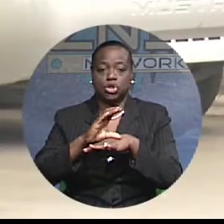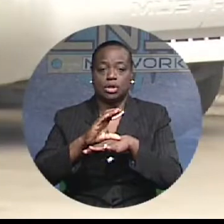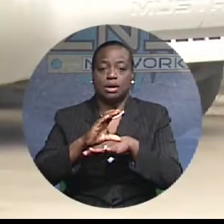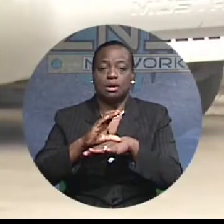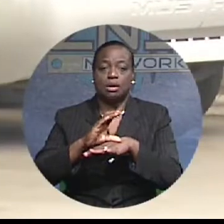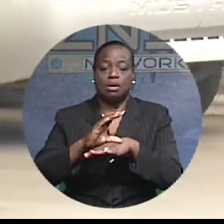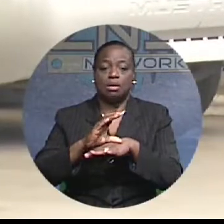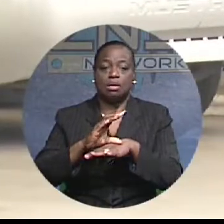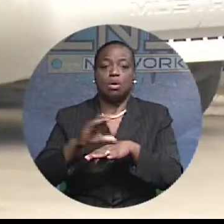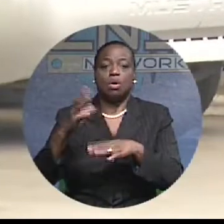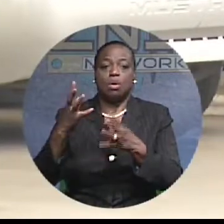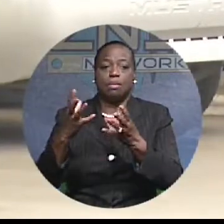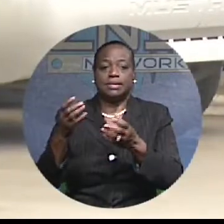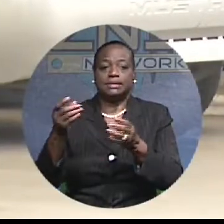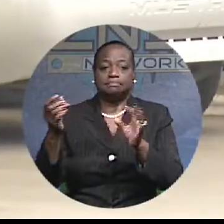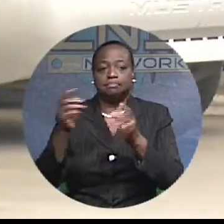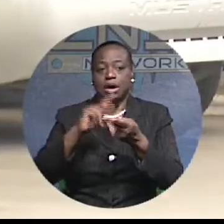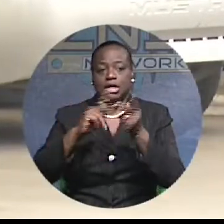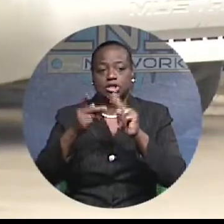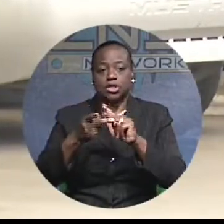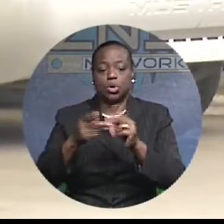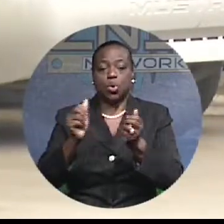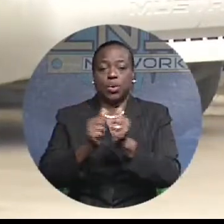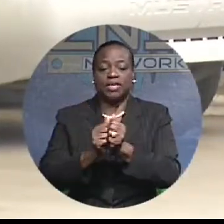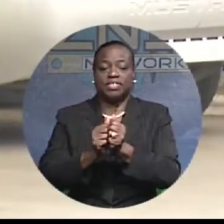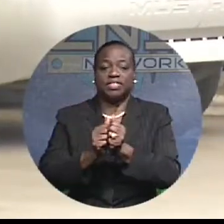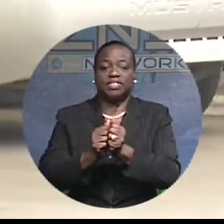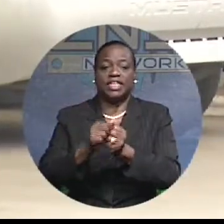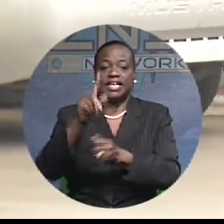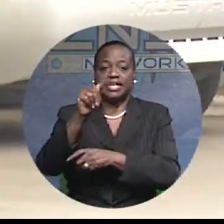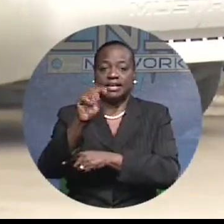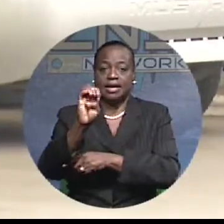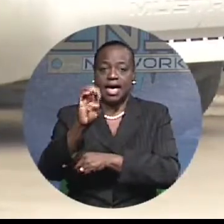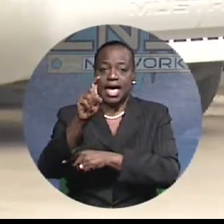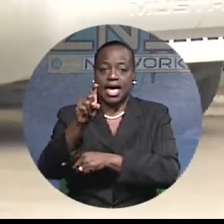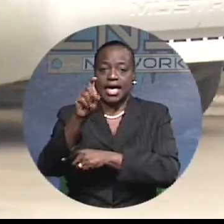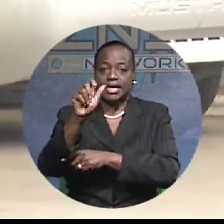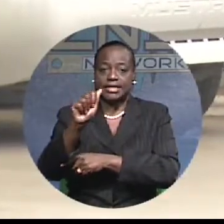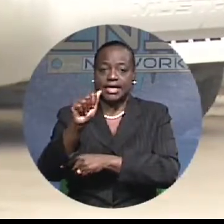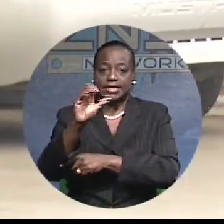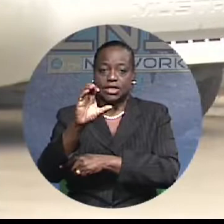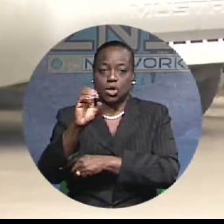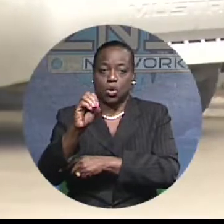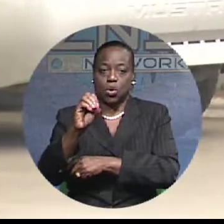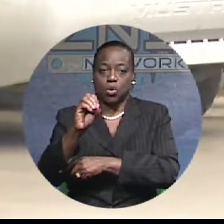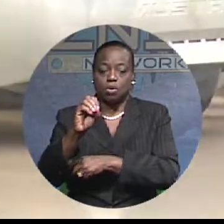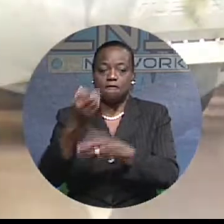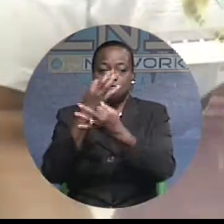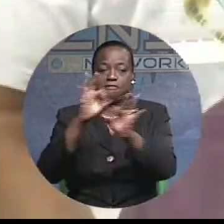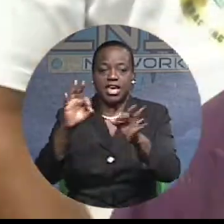people to church, partnered with Texaco Faith Avenue for the unconventional initiative.